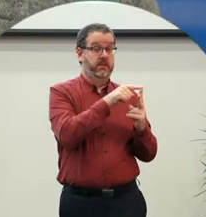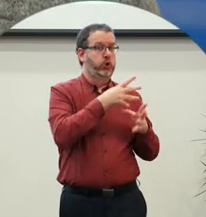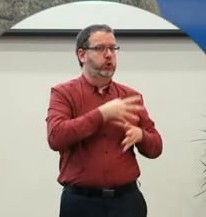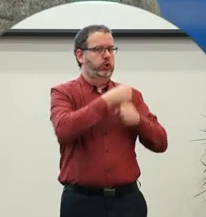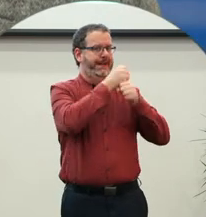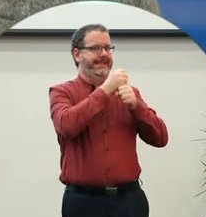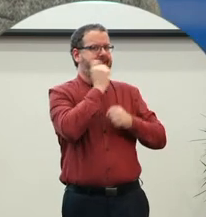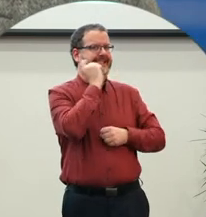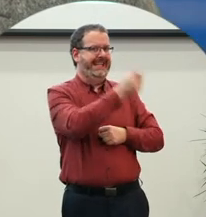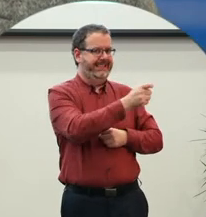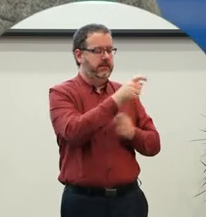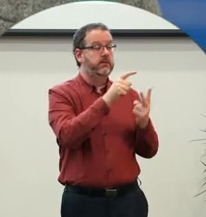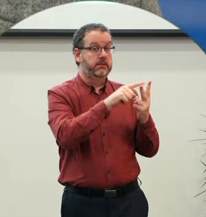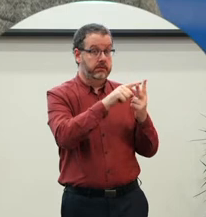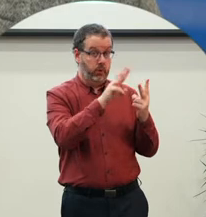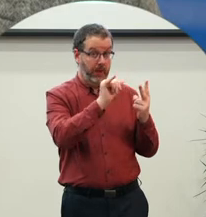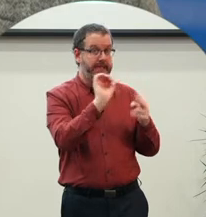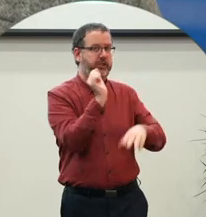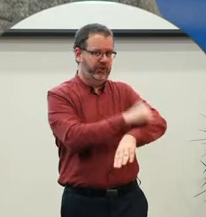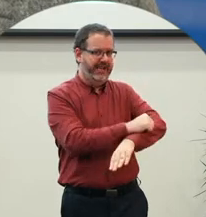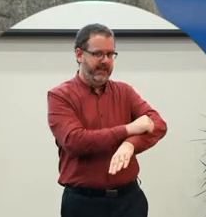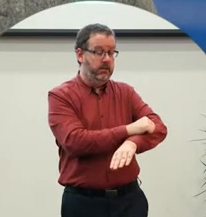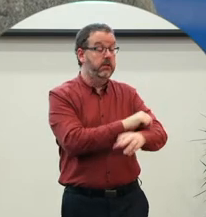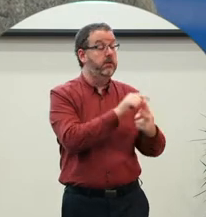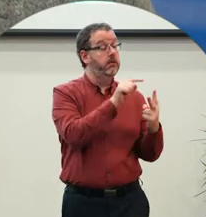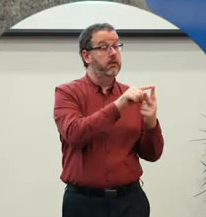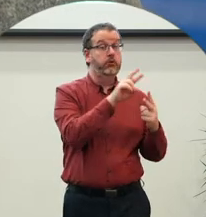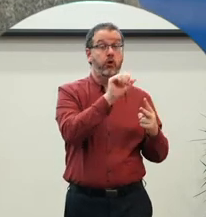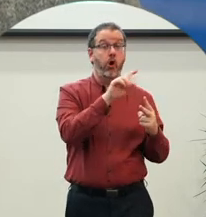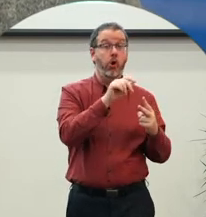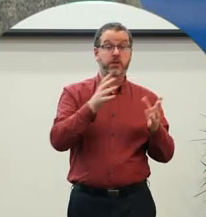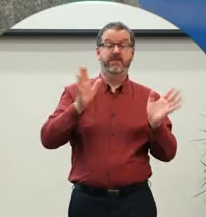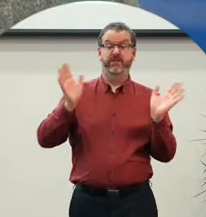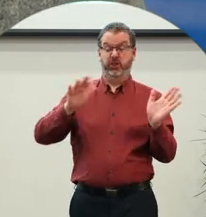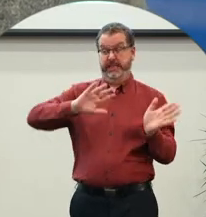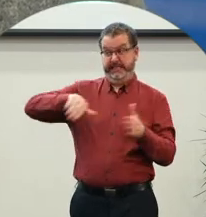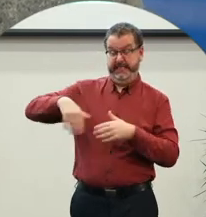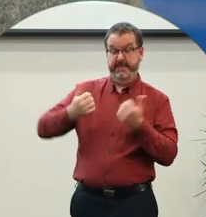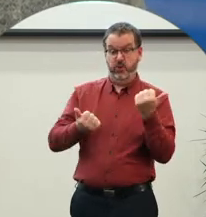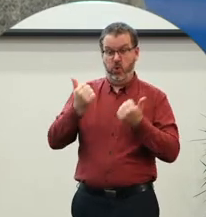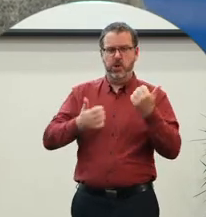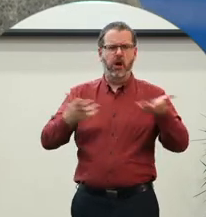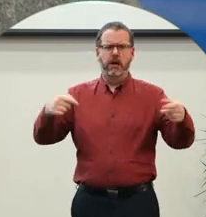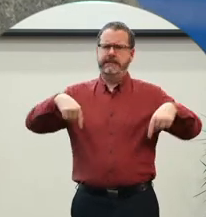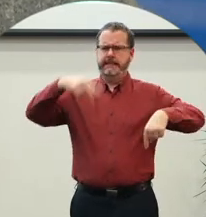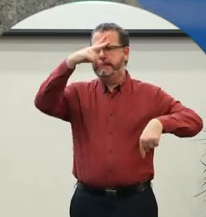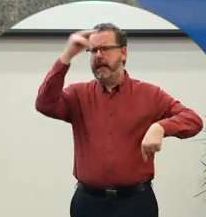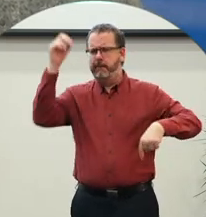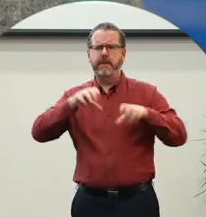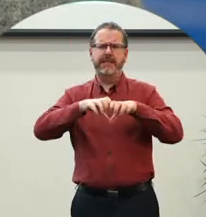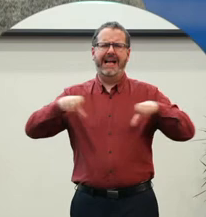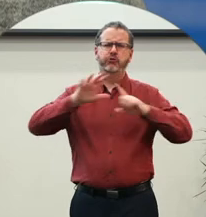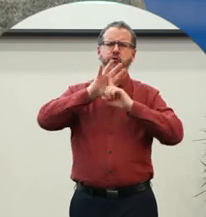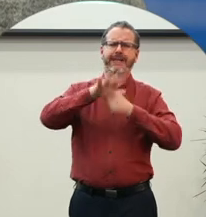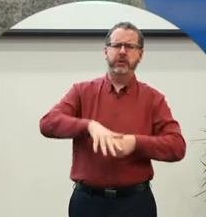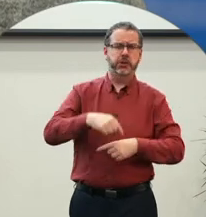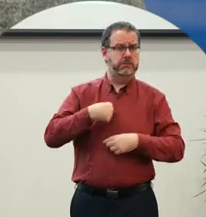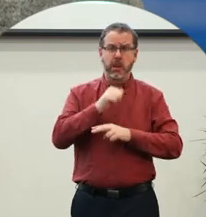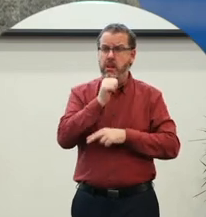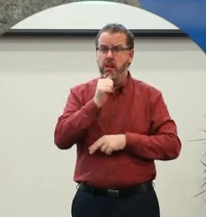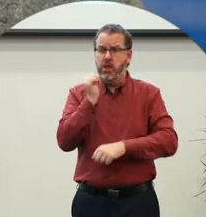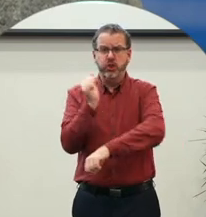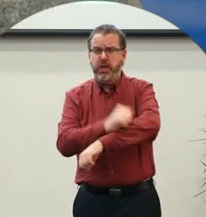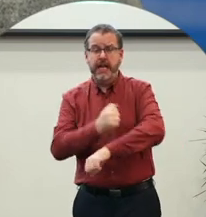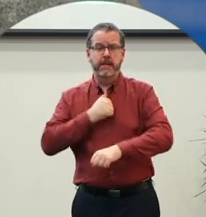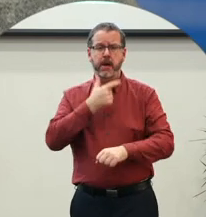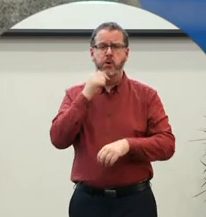jailed. So she comes outside court and says, oh, this is an example of class discrimination in Britain because I wasn't jailed, whereas my boyfriend